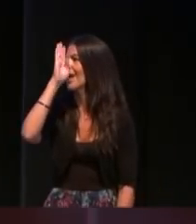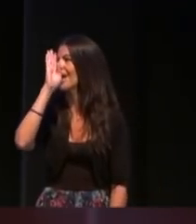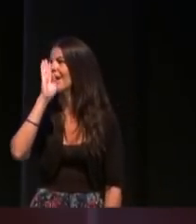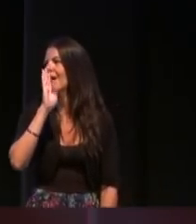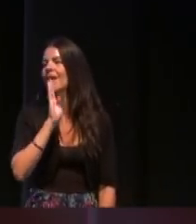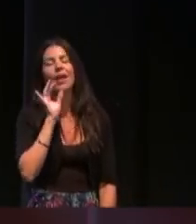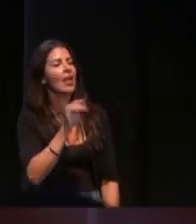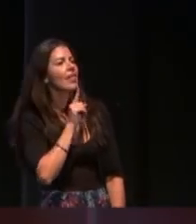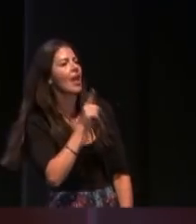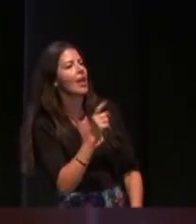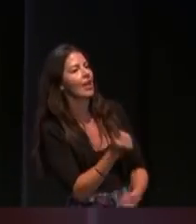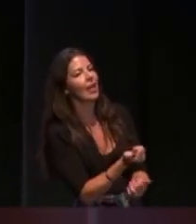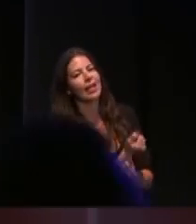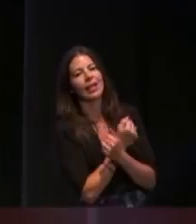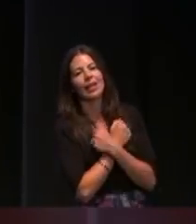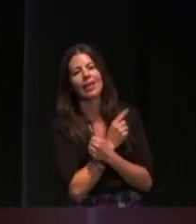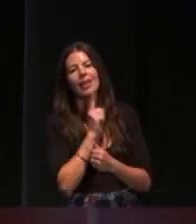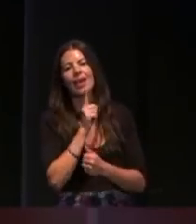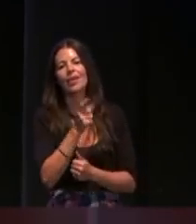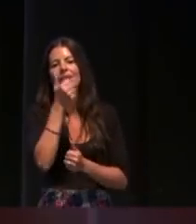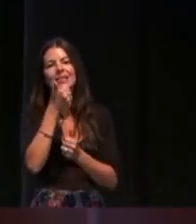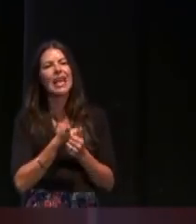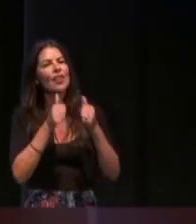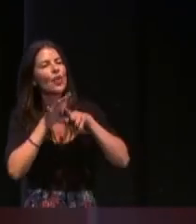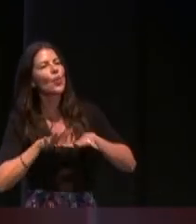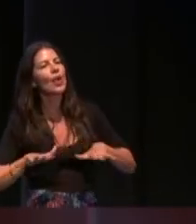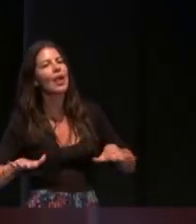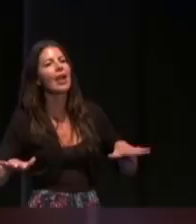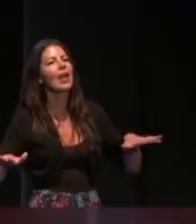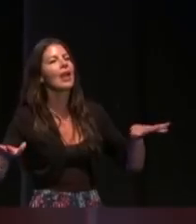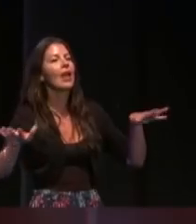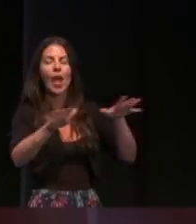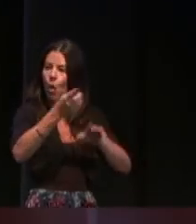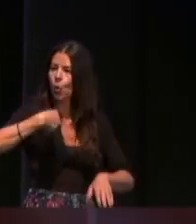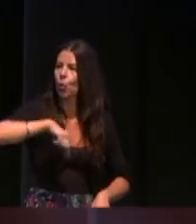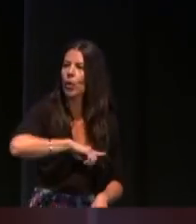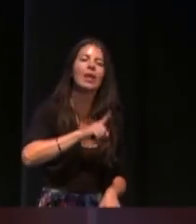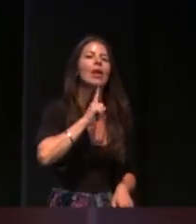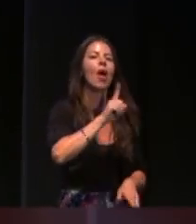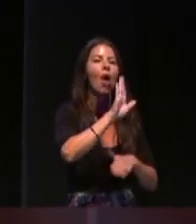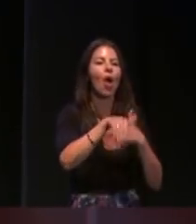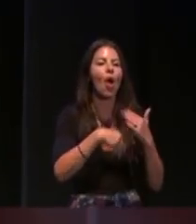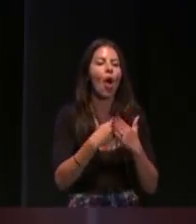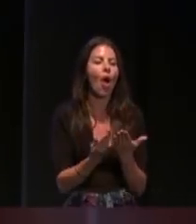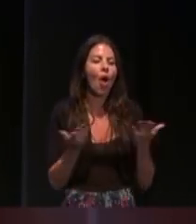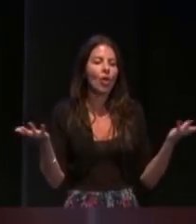God, that love is everywhere, and we all